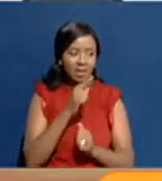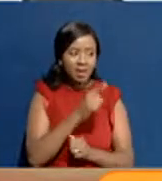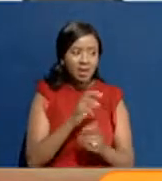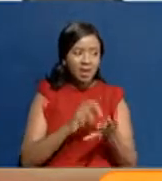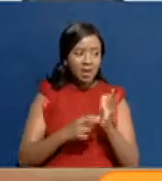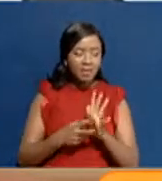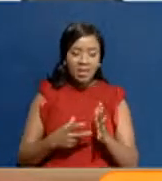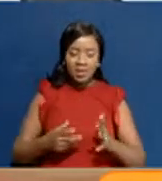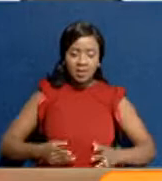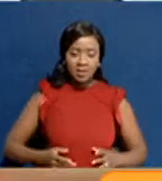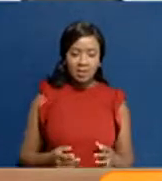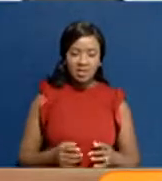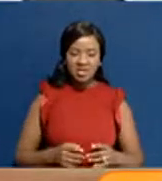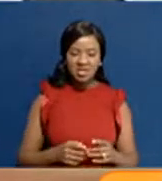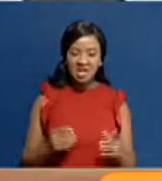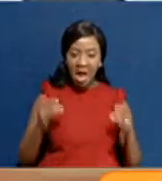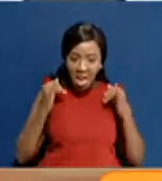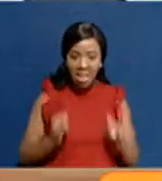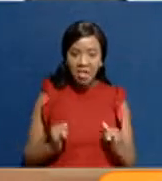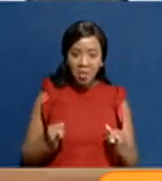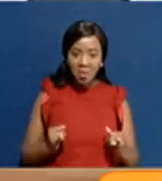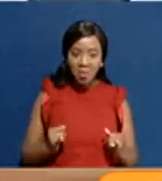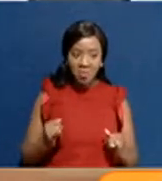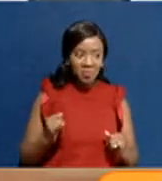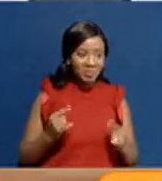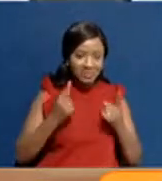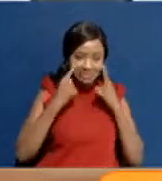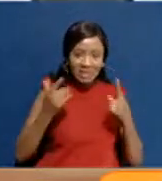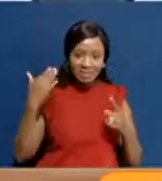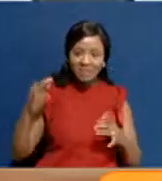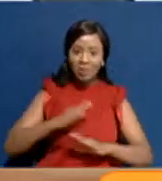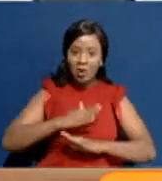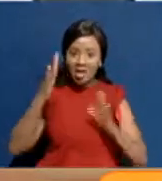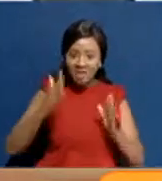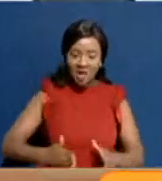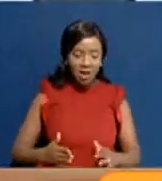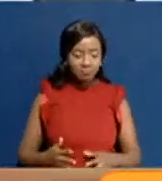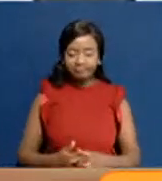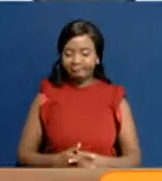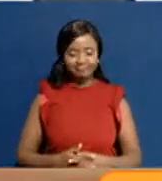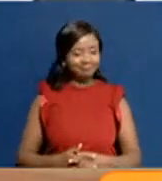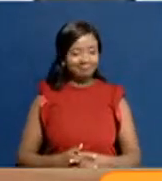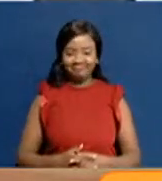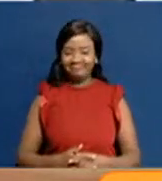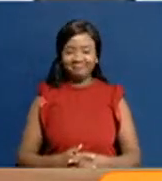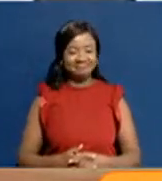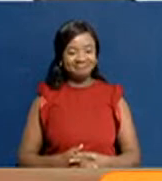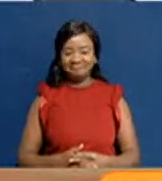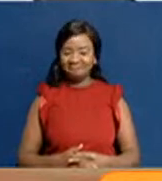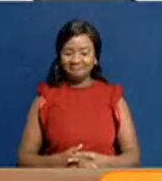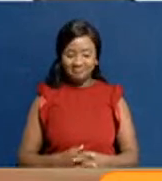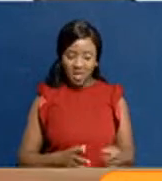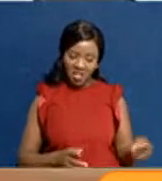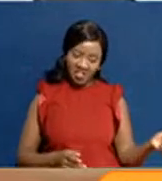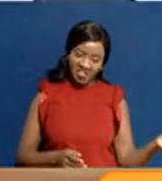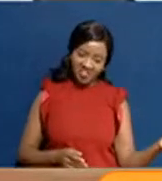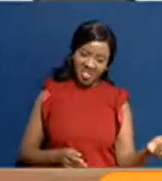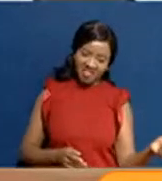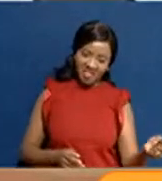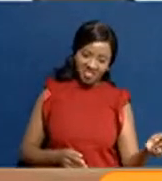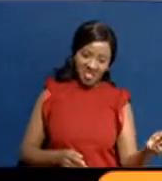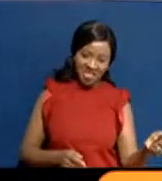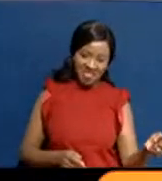what they call rocket science at all. There was a very clear attempt by somebody somewhere to